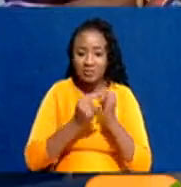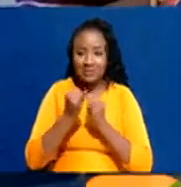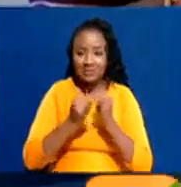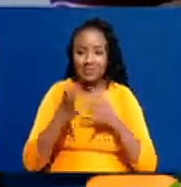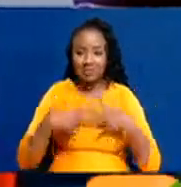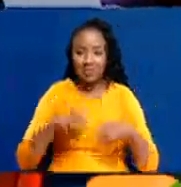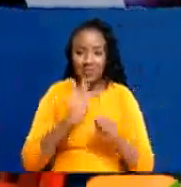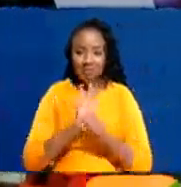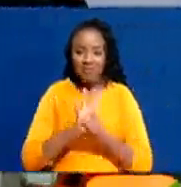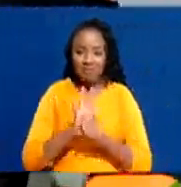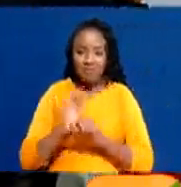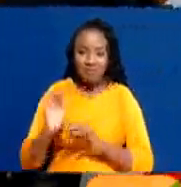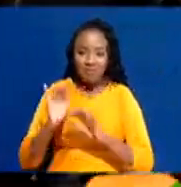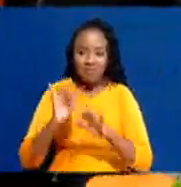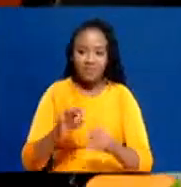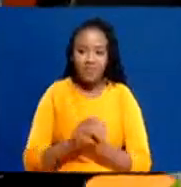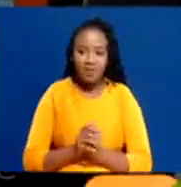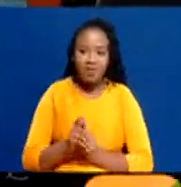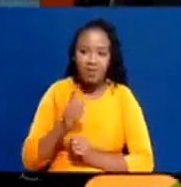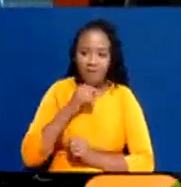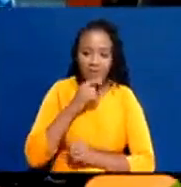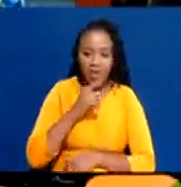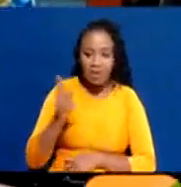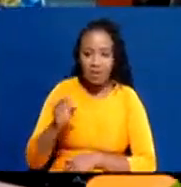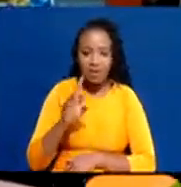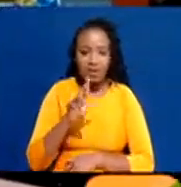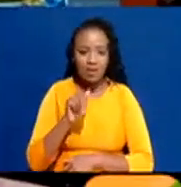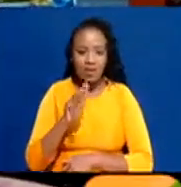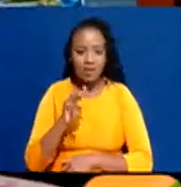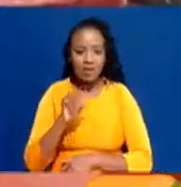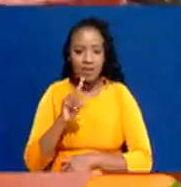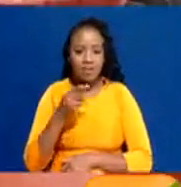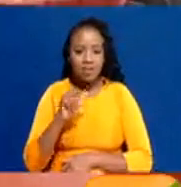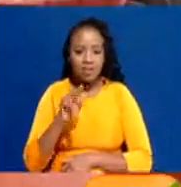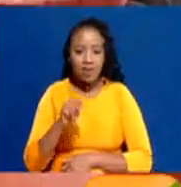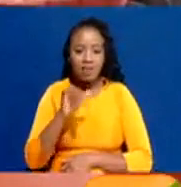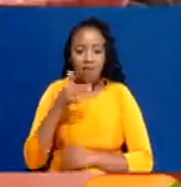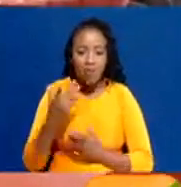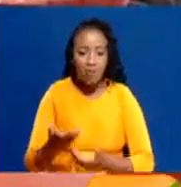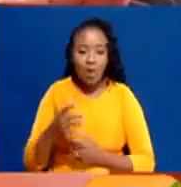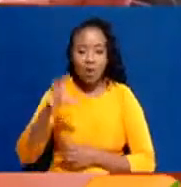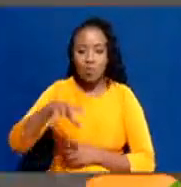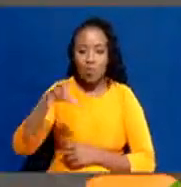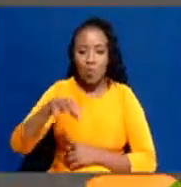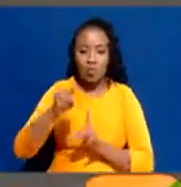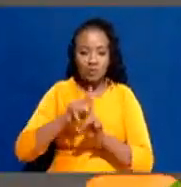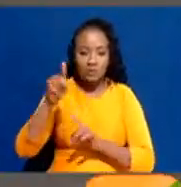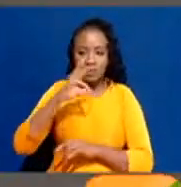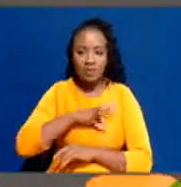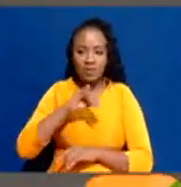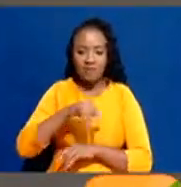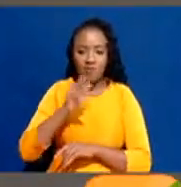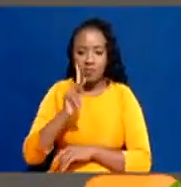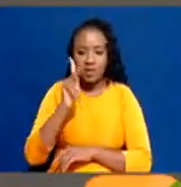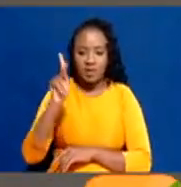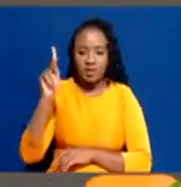booming. The proprietor, Ramadan Mugambo, is a refugee from Congo and is also a beneficiary of the Kakuma